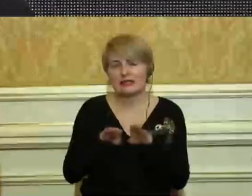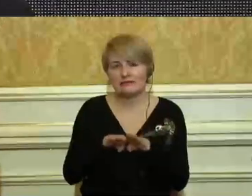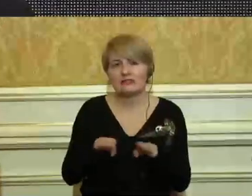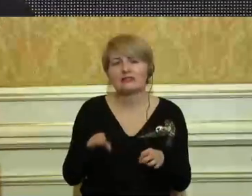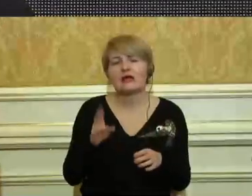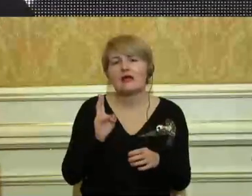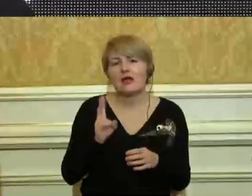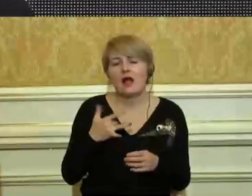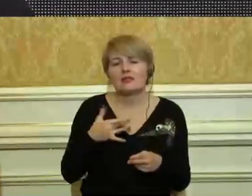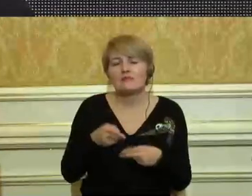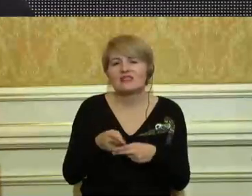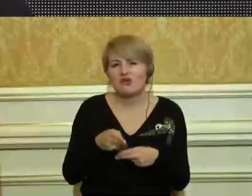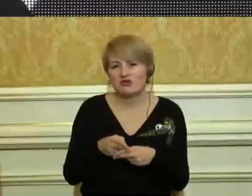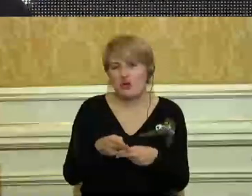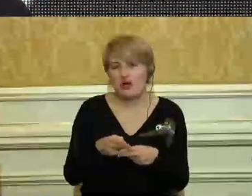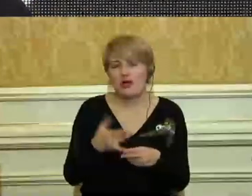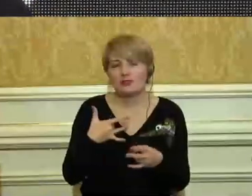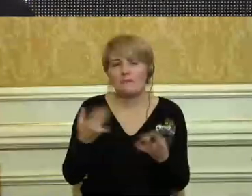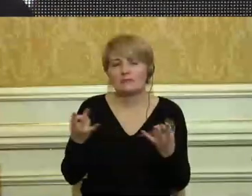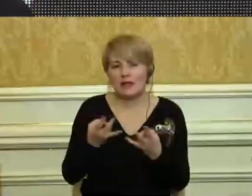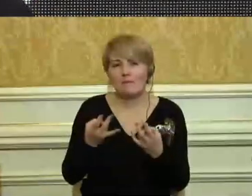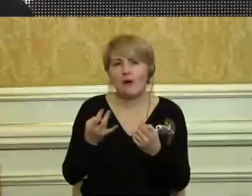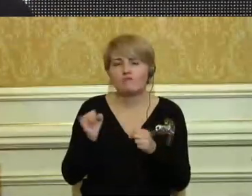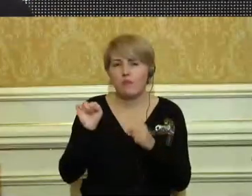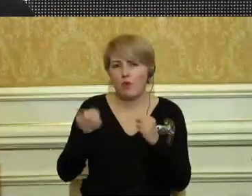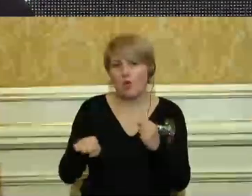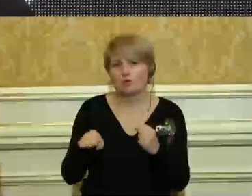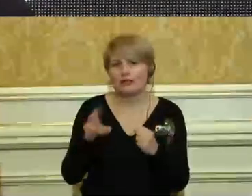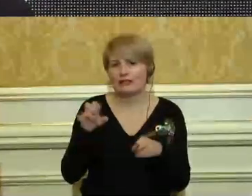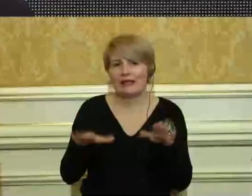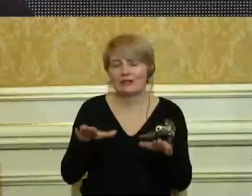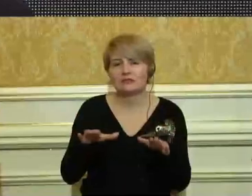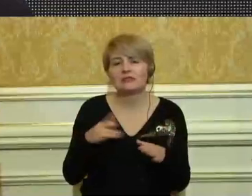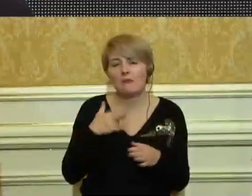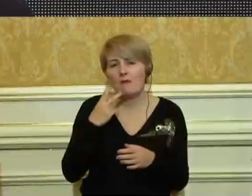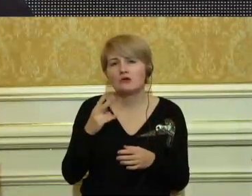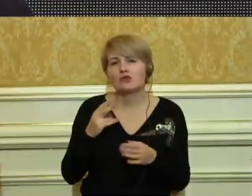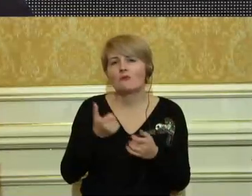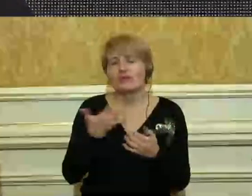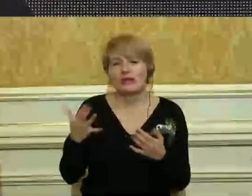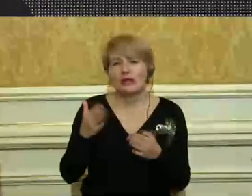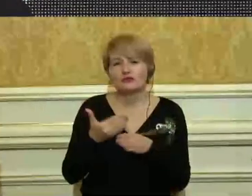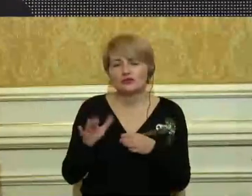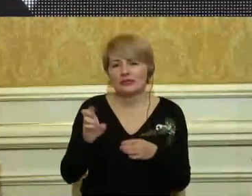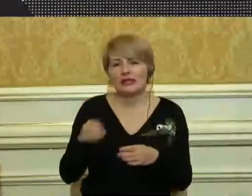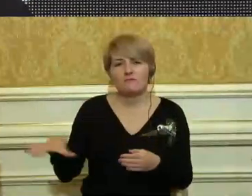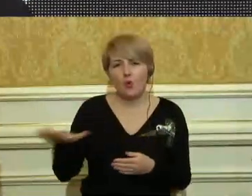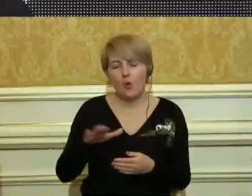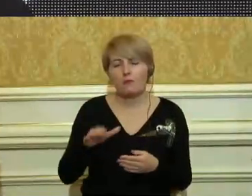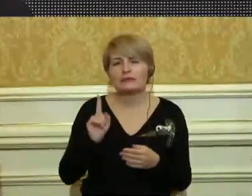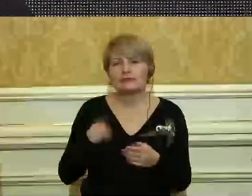countries. And we see that in some parts of Europe, we see that it has become really an